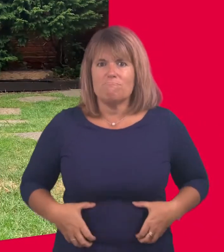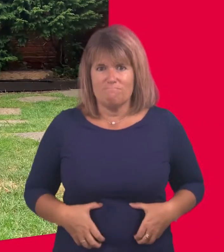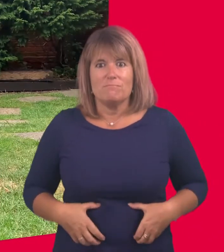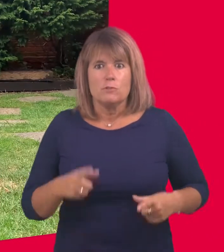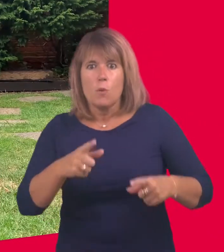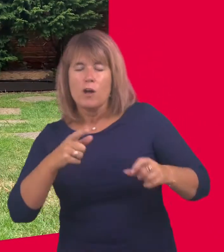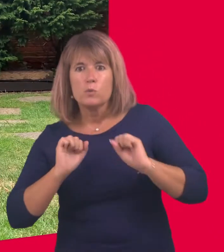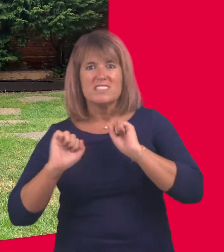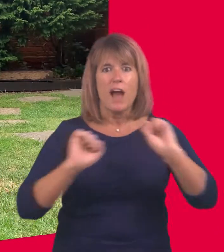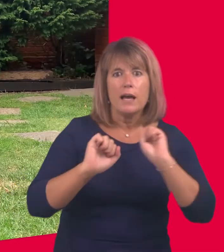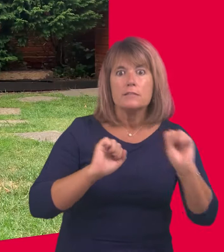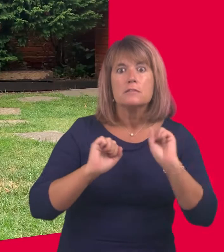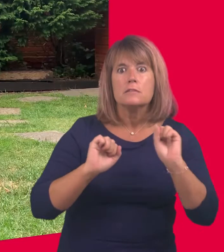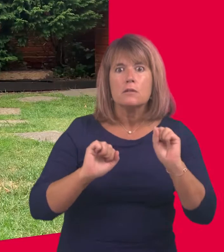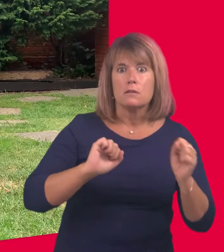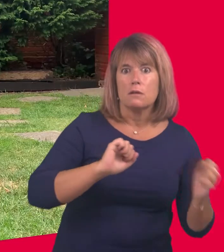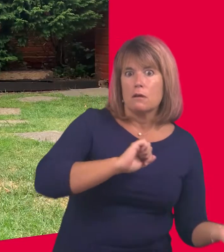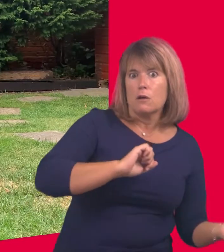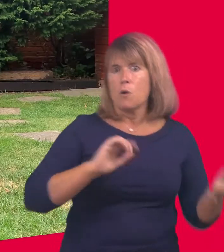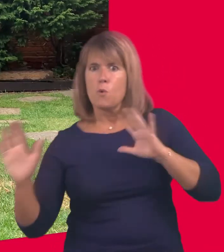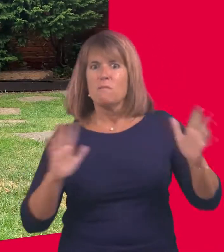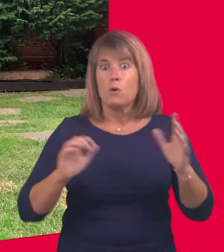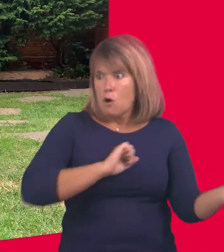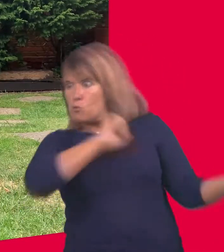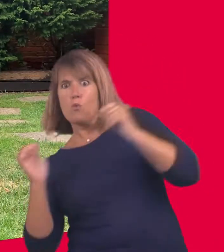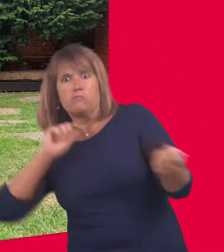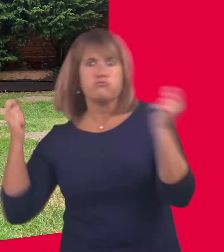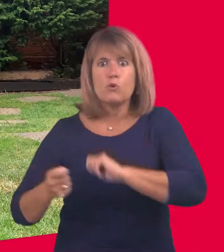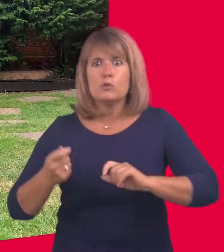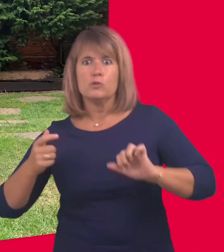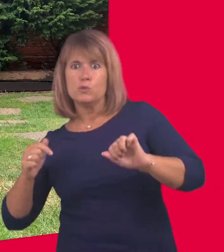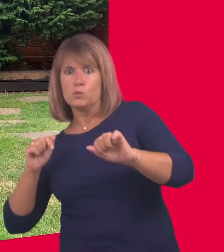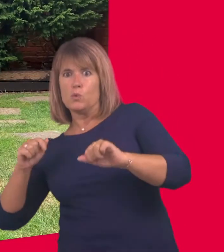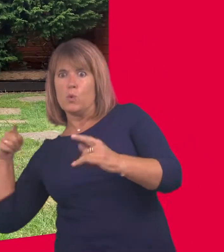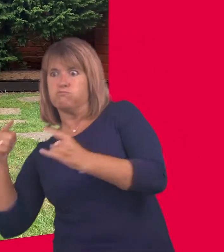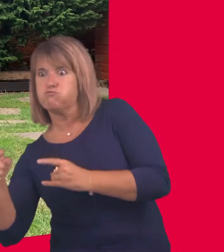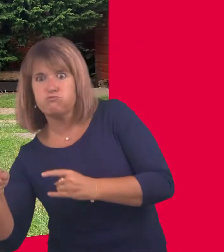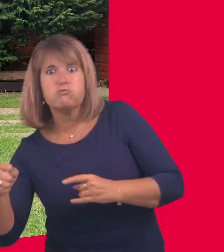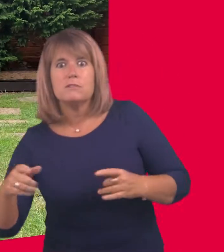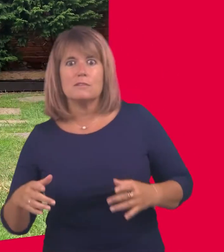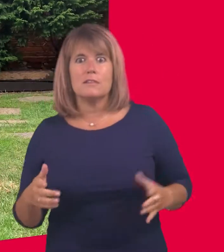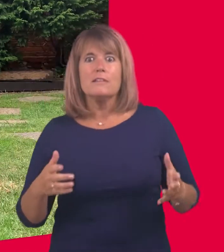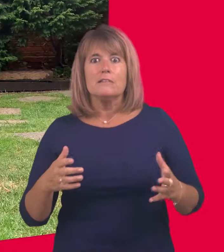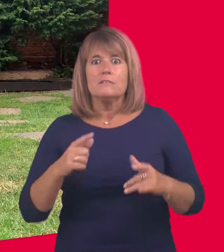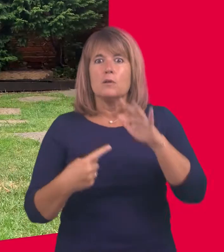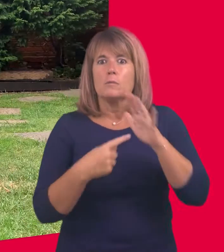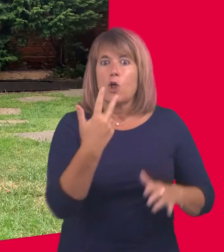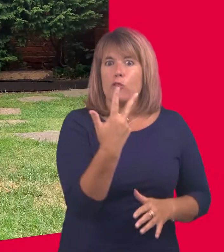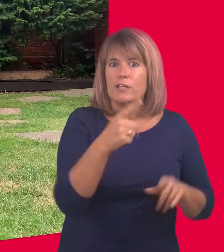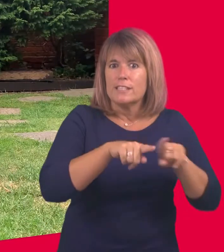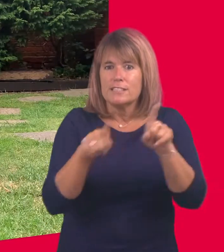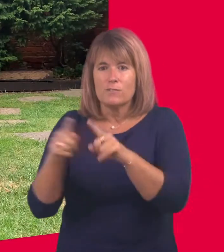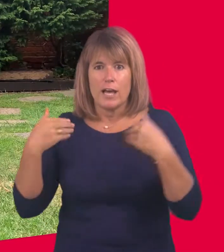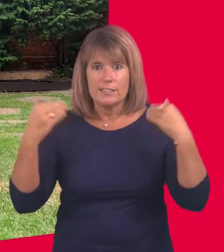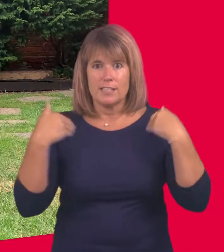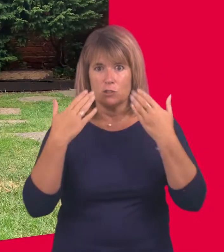you're in defence you're not going to move about, but also that you can transition really quickly to an offence. So we're going to do 3 rounds,